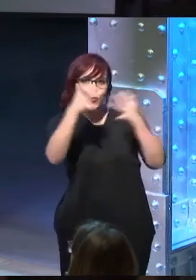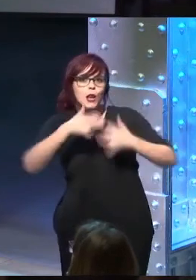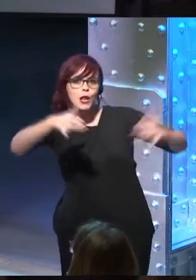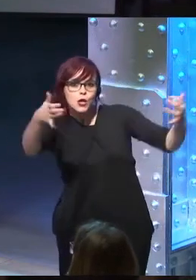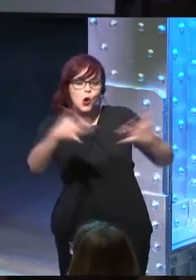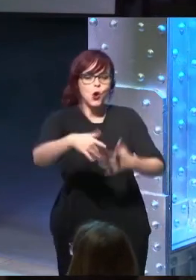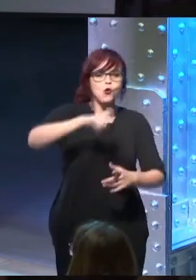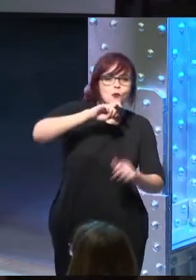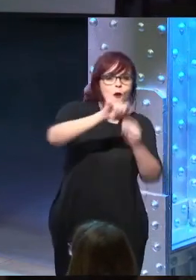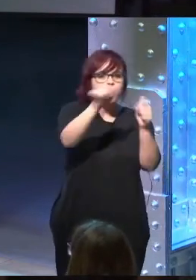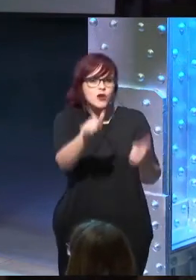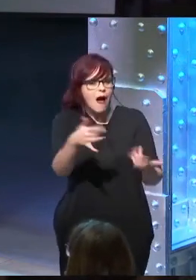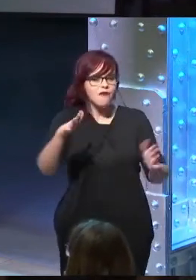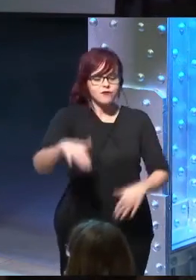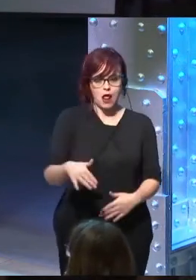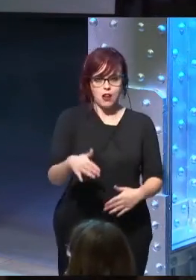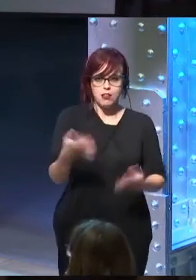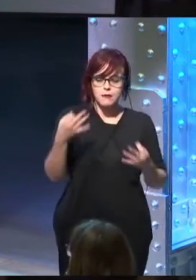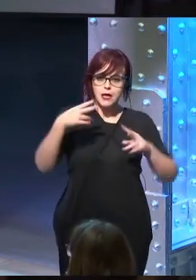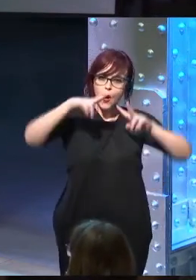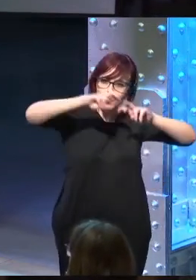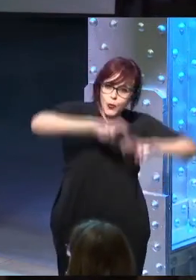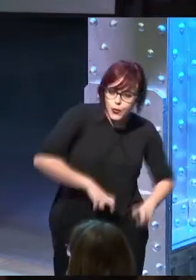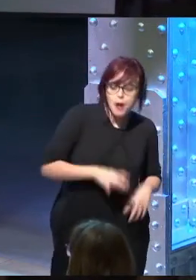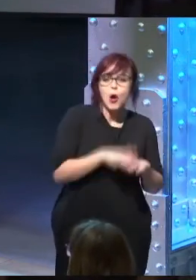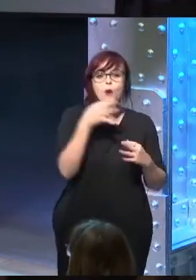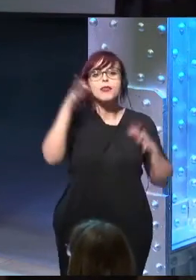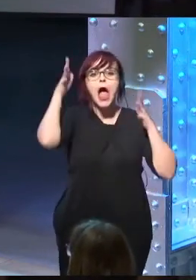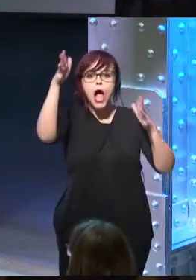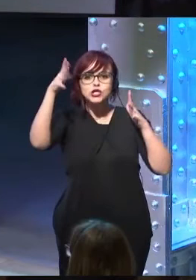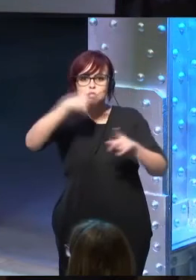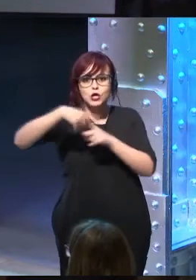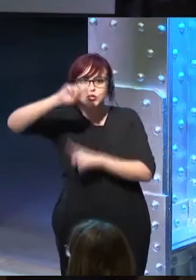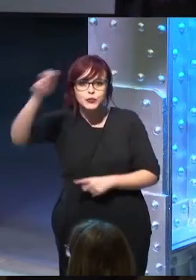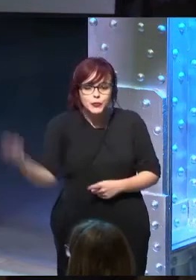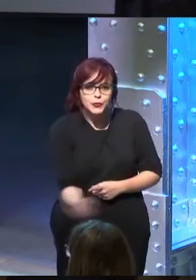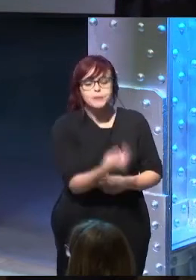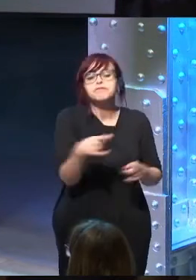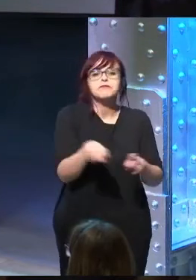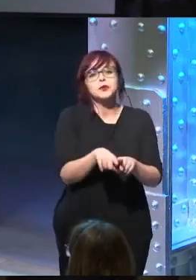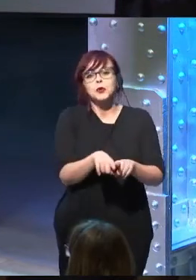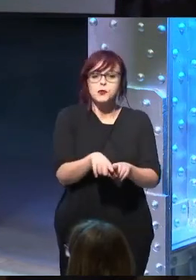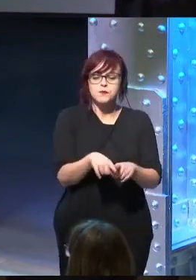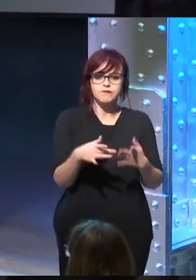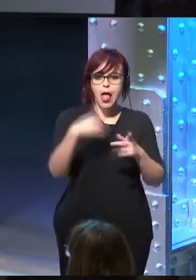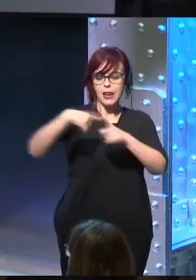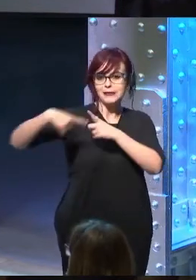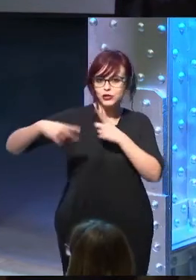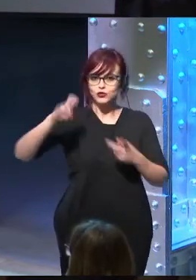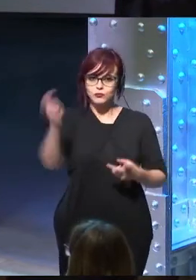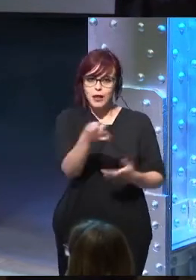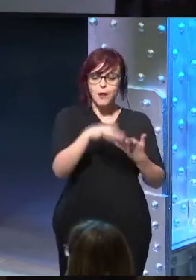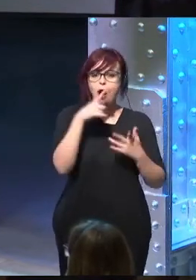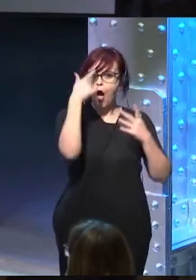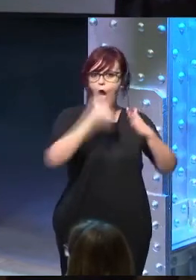some old-fashioned consciousness raising about what we mean by a voice of authority and